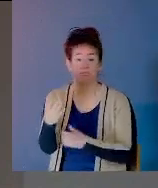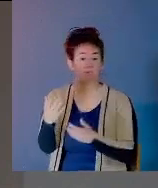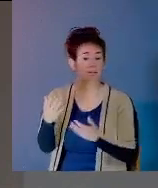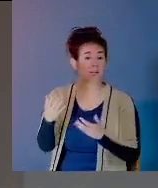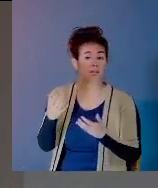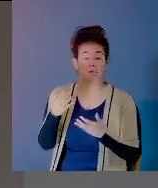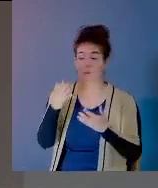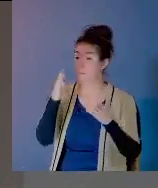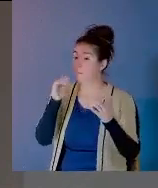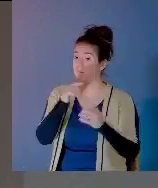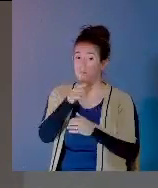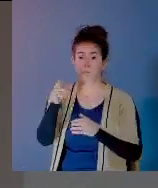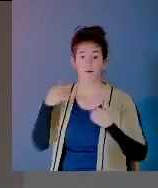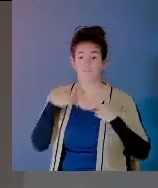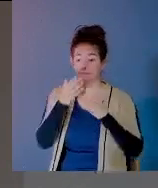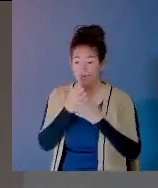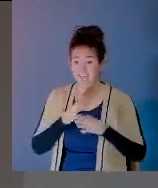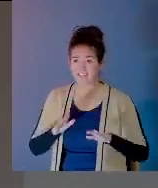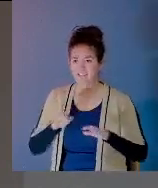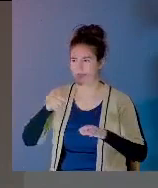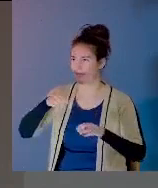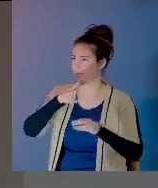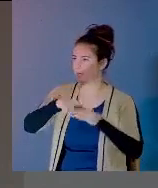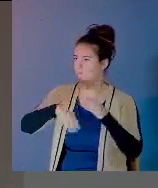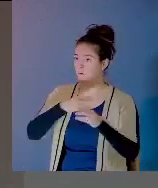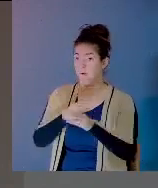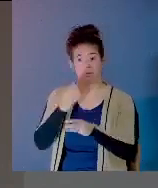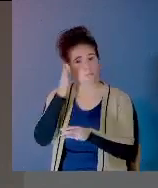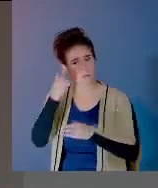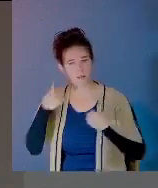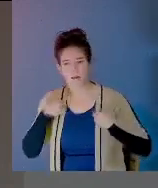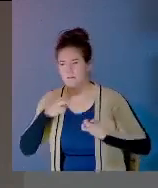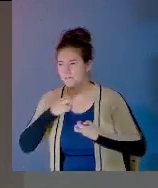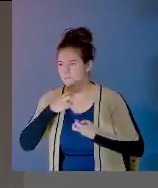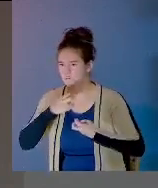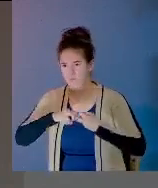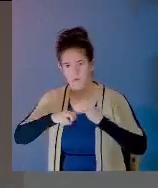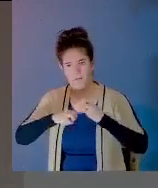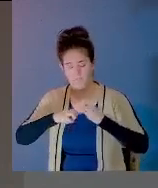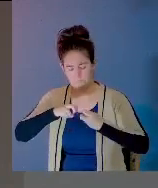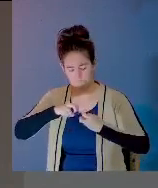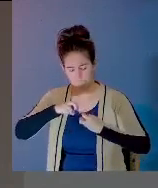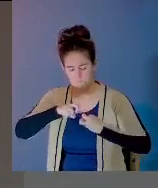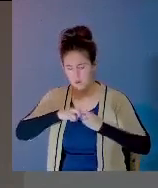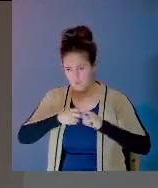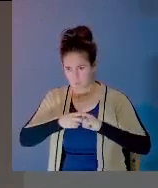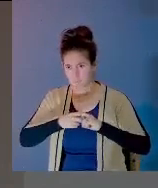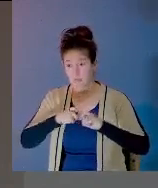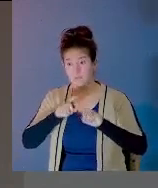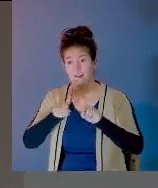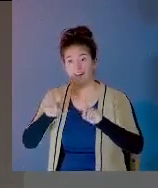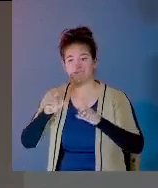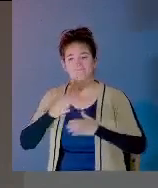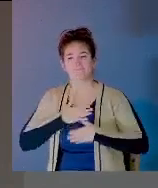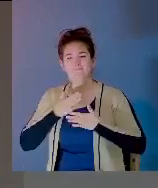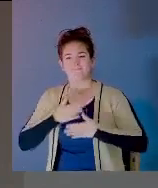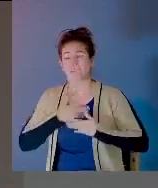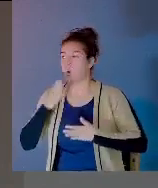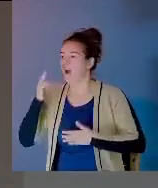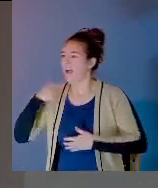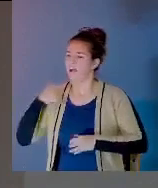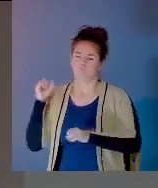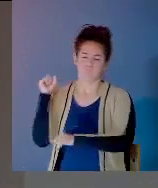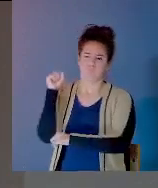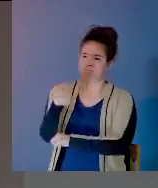shall have tribulation. That's life. But be of good cheer. I have overcome the world. Amen.